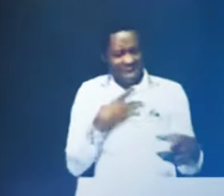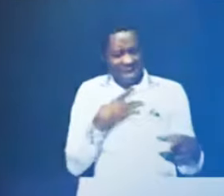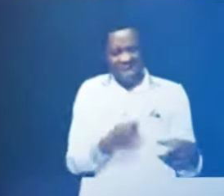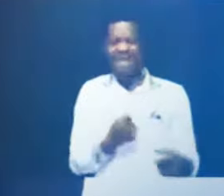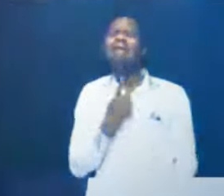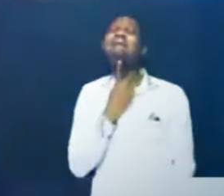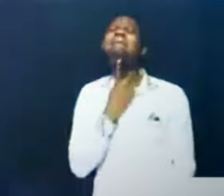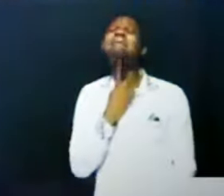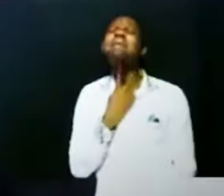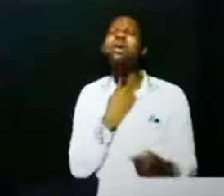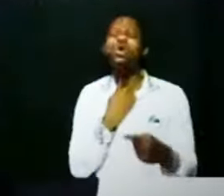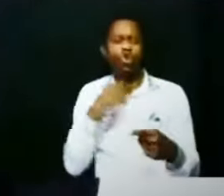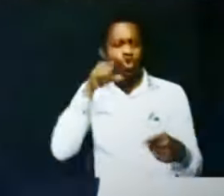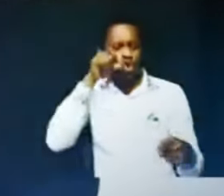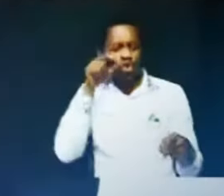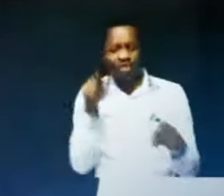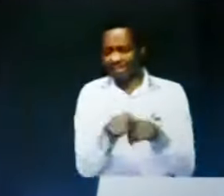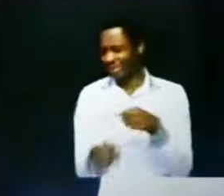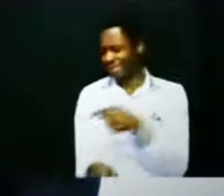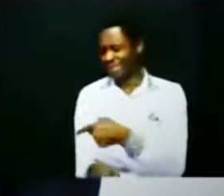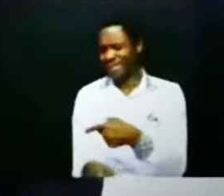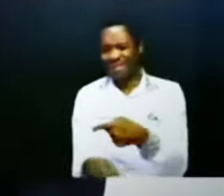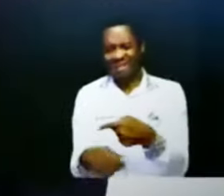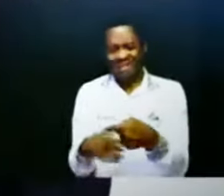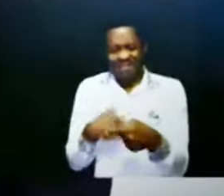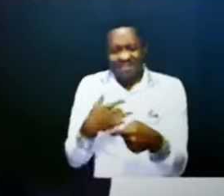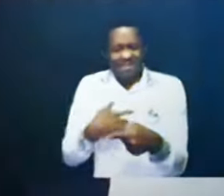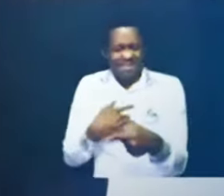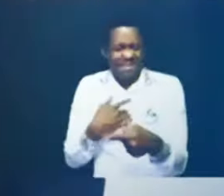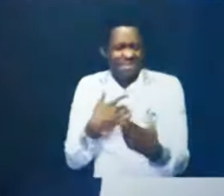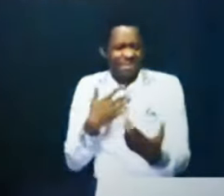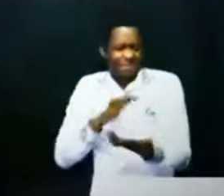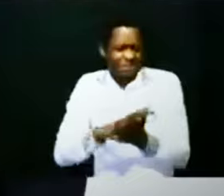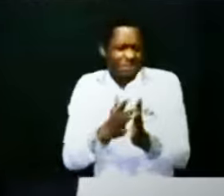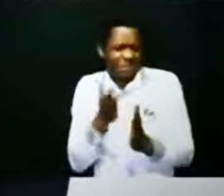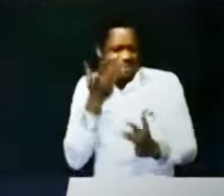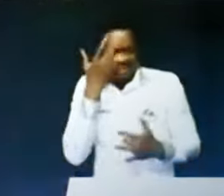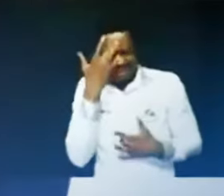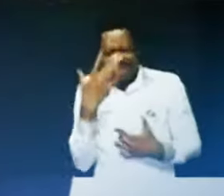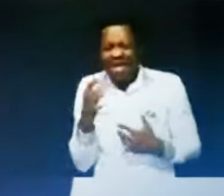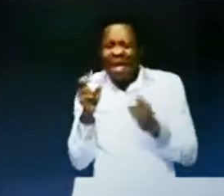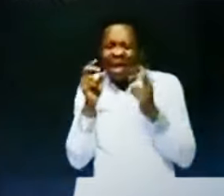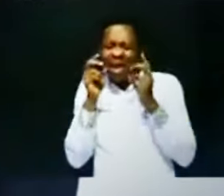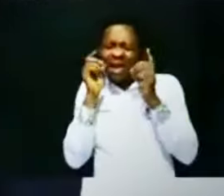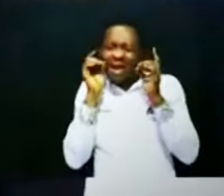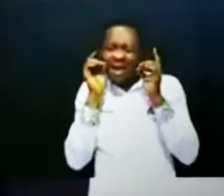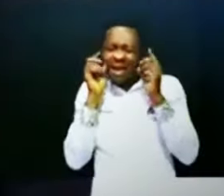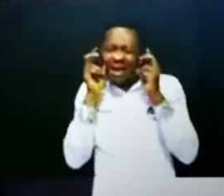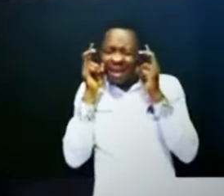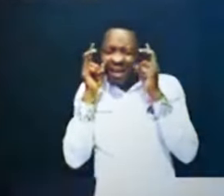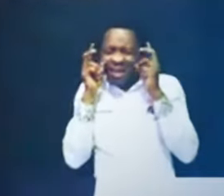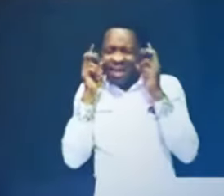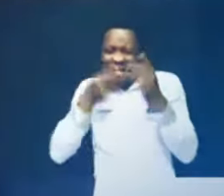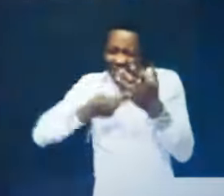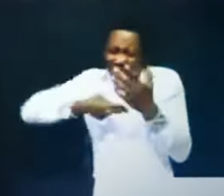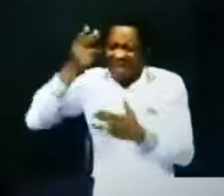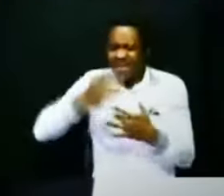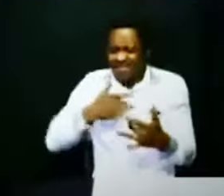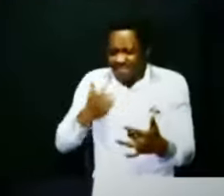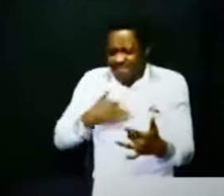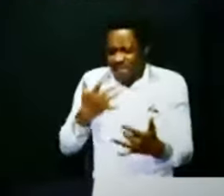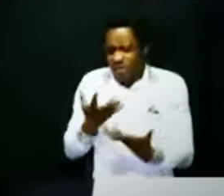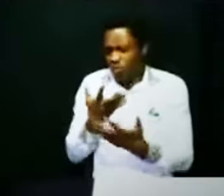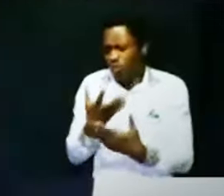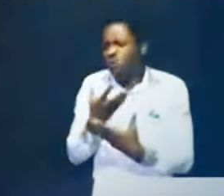Now she was a virgin. And Amnon thought she could never do have anything to do